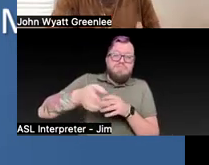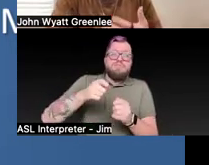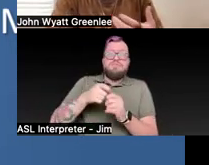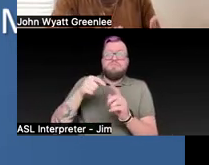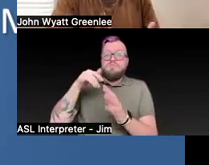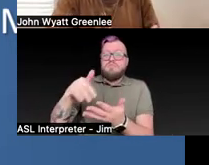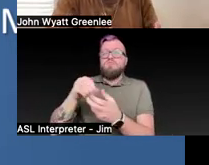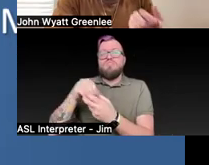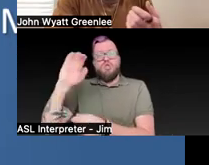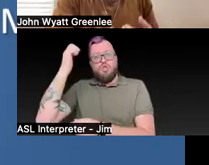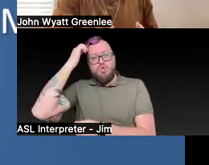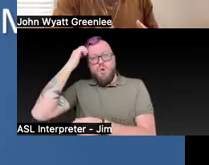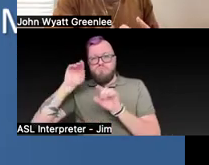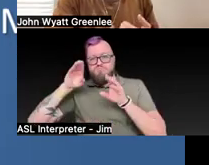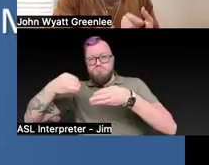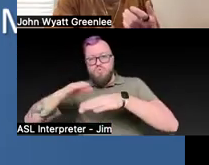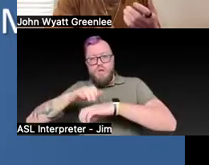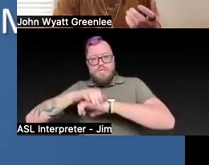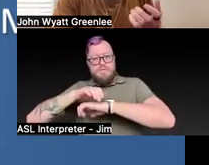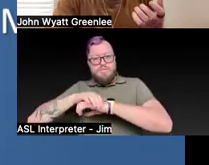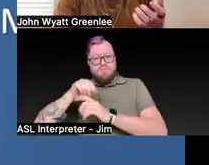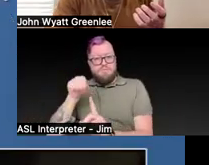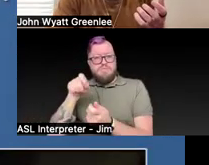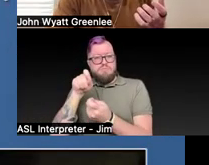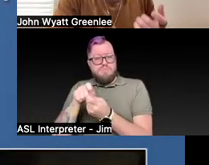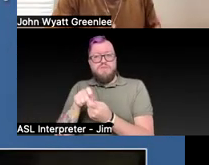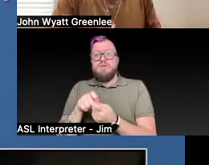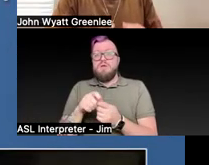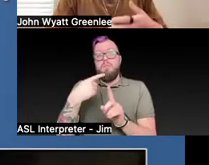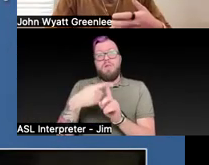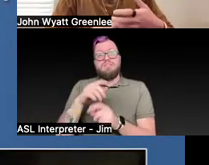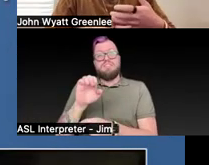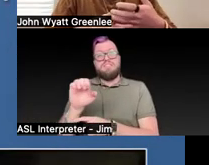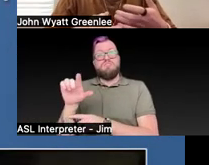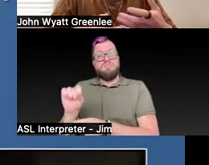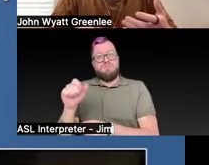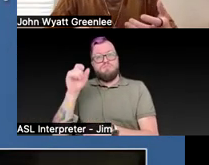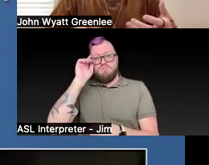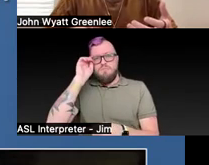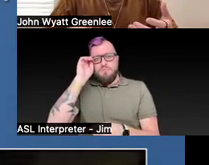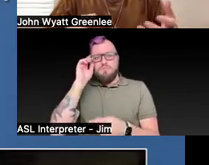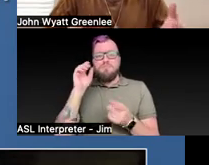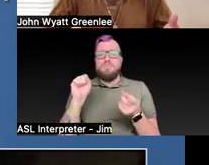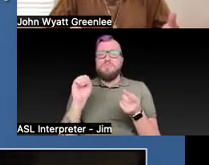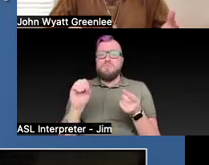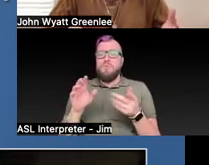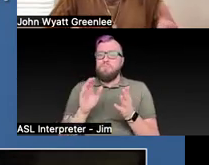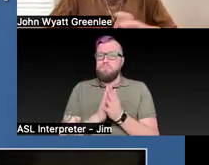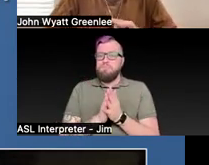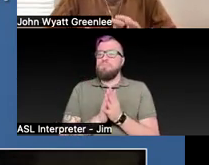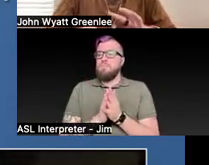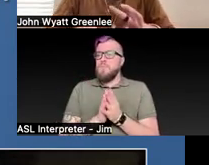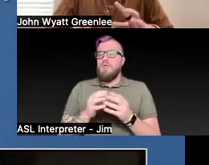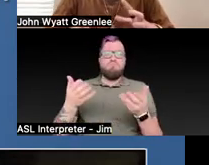Europe and England specifically, and eels. Um, so, like I said, I'm a